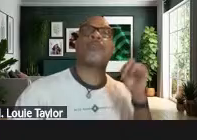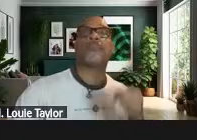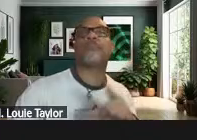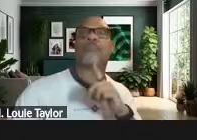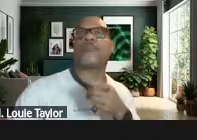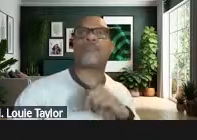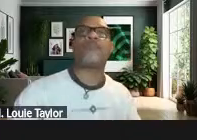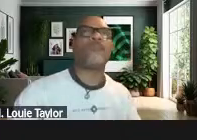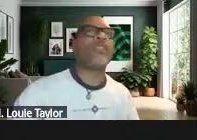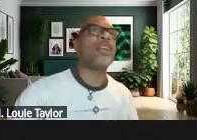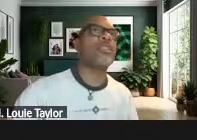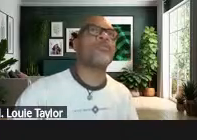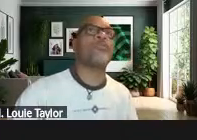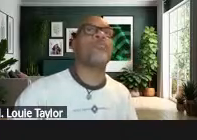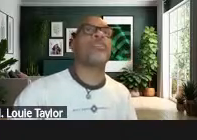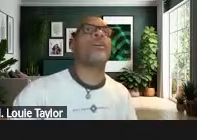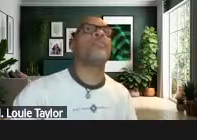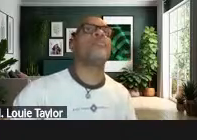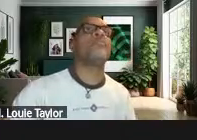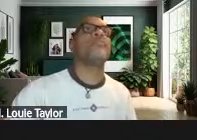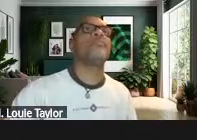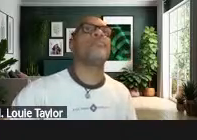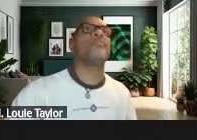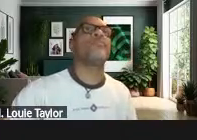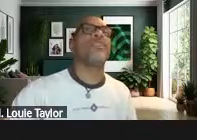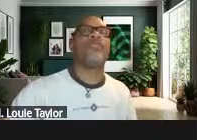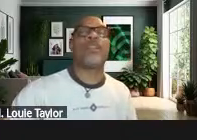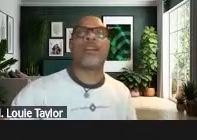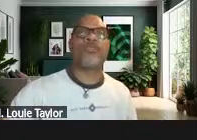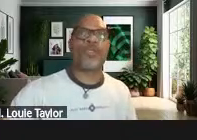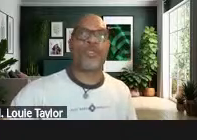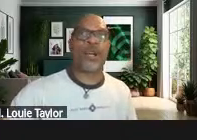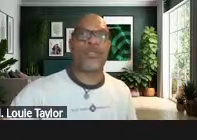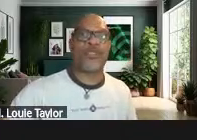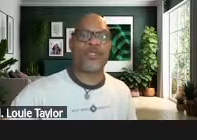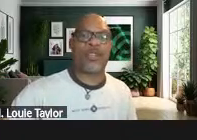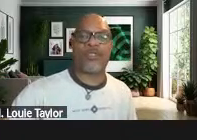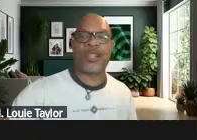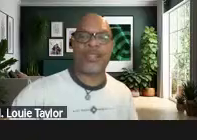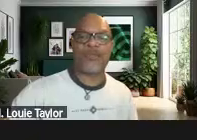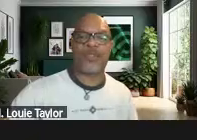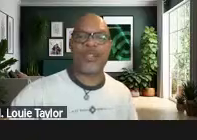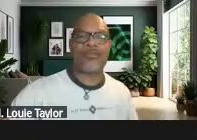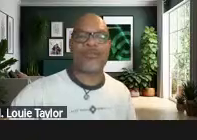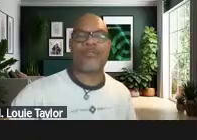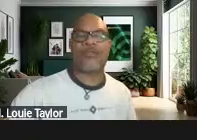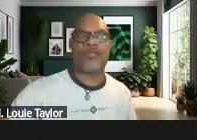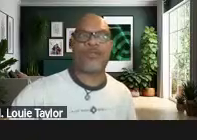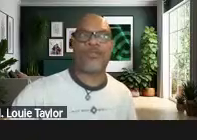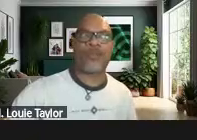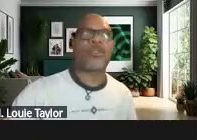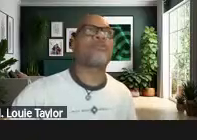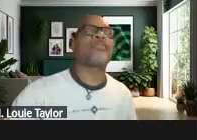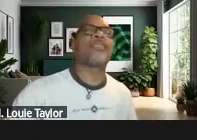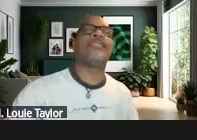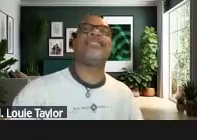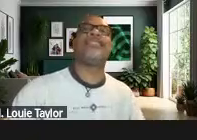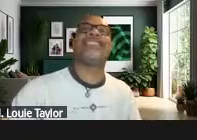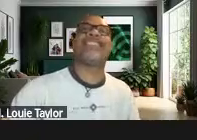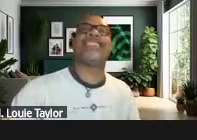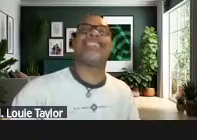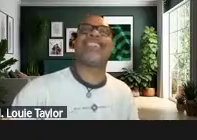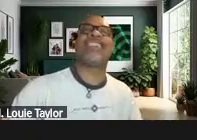Aha, that's always fun, by the way. If you're not going with the drops and you're selling something else, don't use the drop stuff.